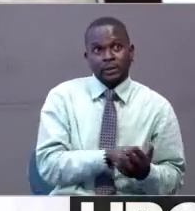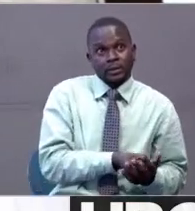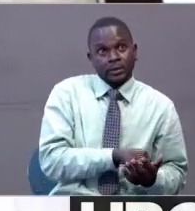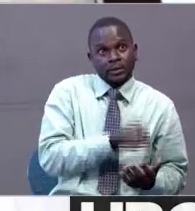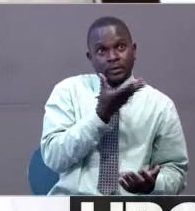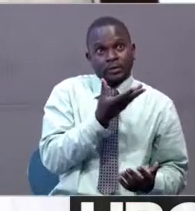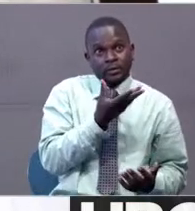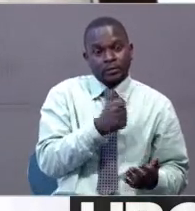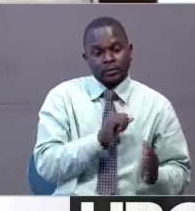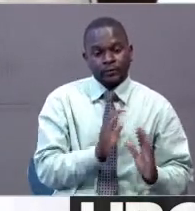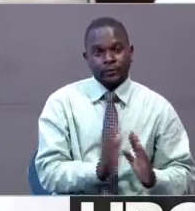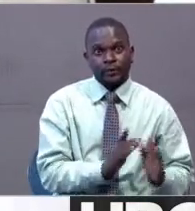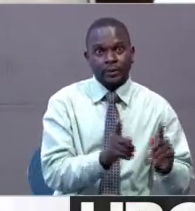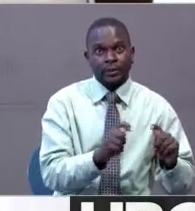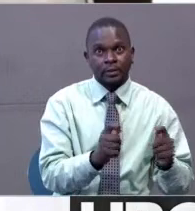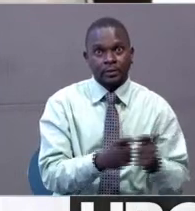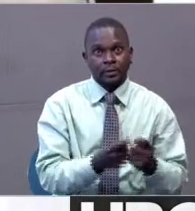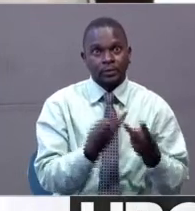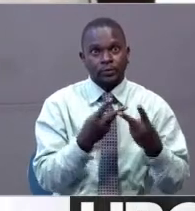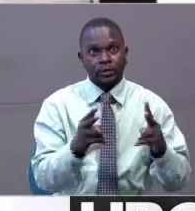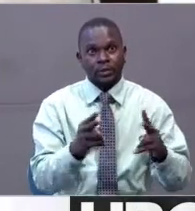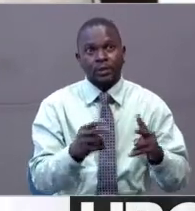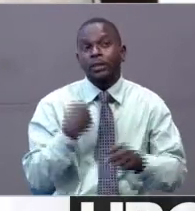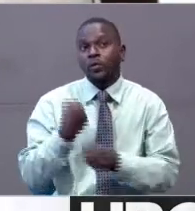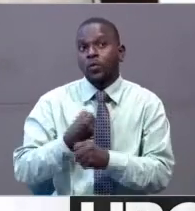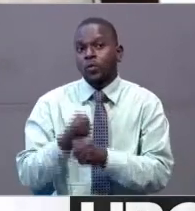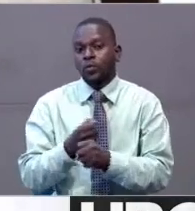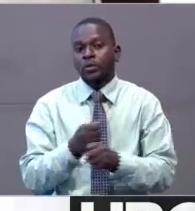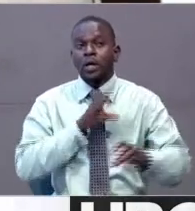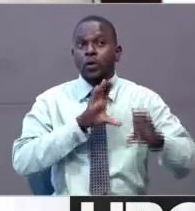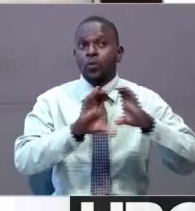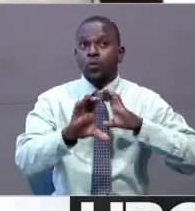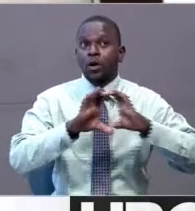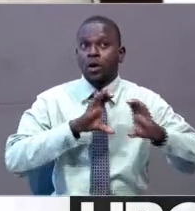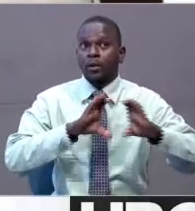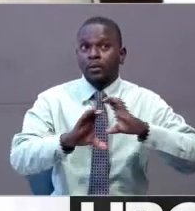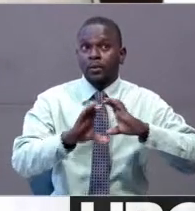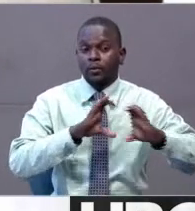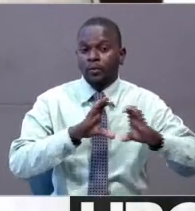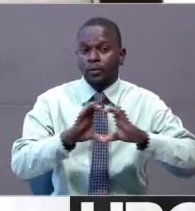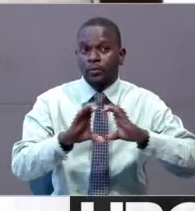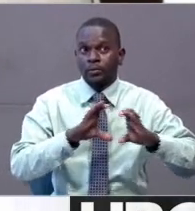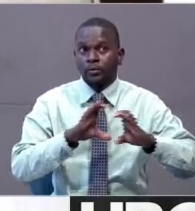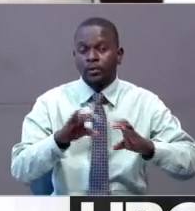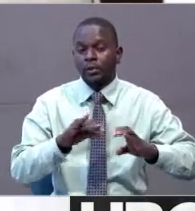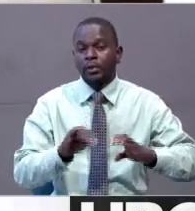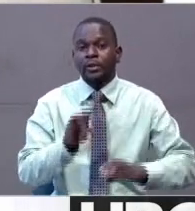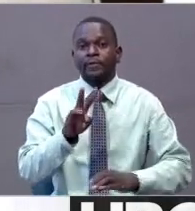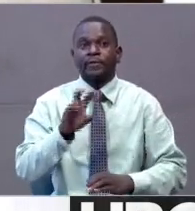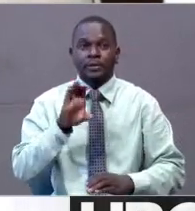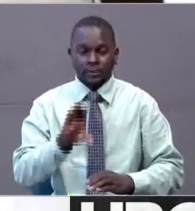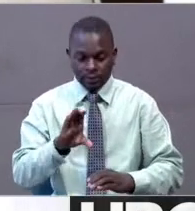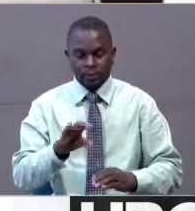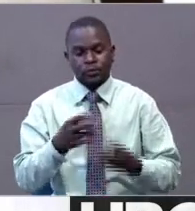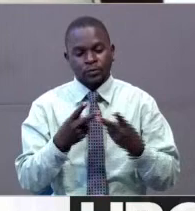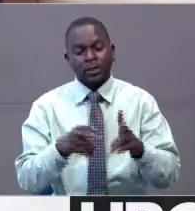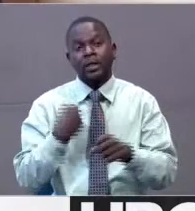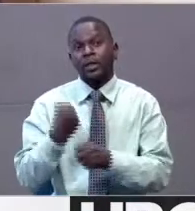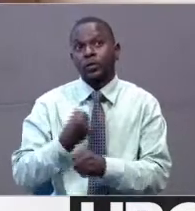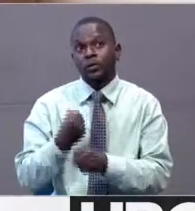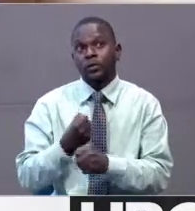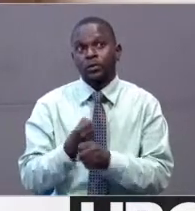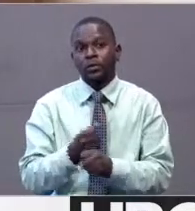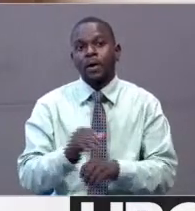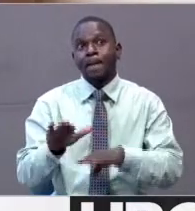and then the evaluation team are ready to start the work, and communication has already been communicated to the Vice Chancellor for us to do that work.